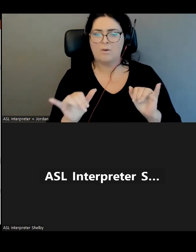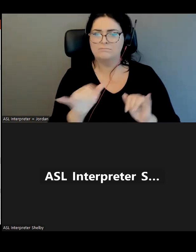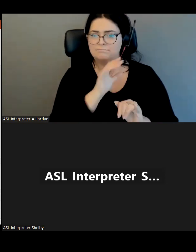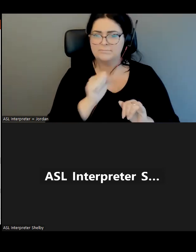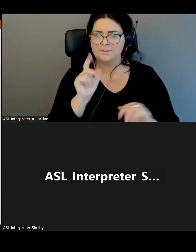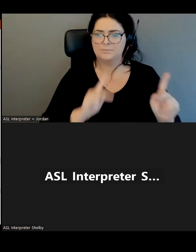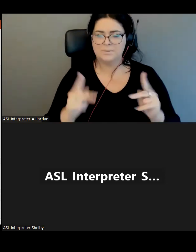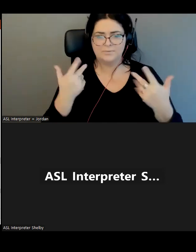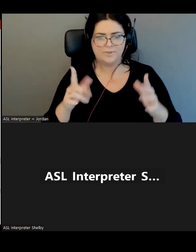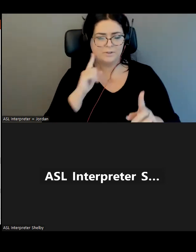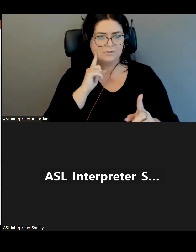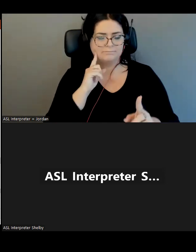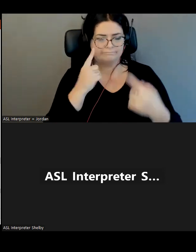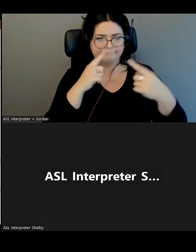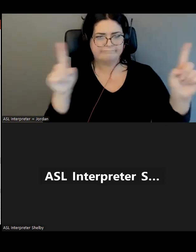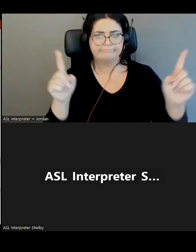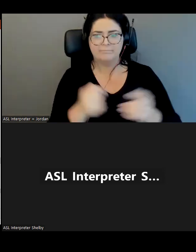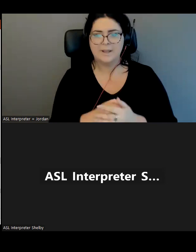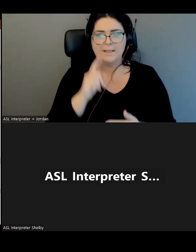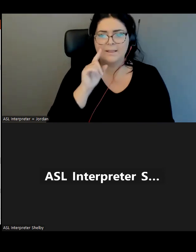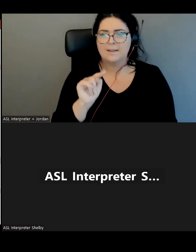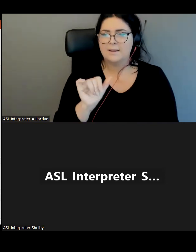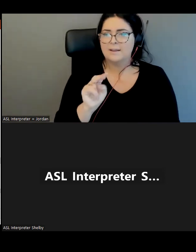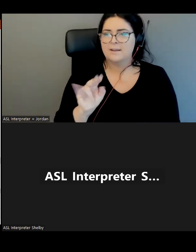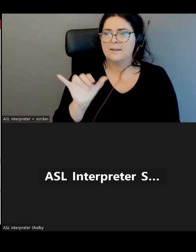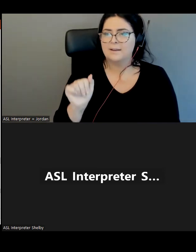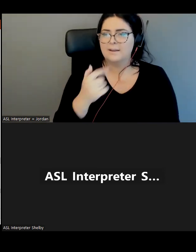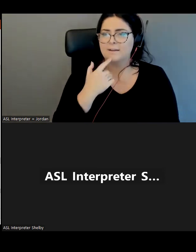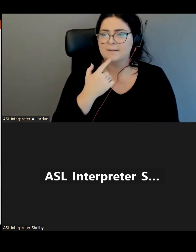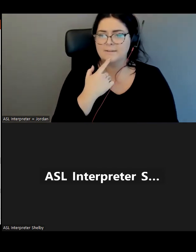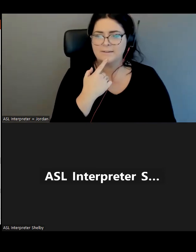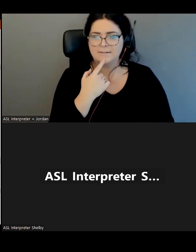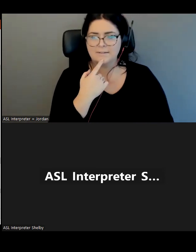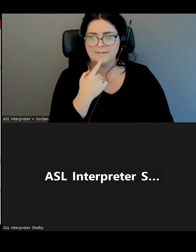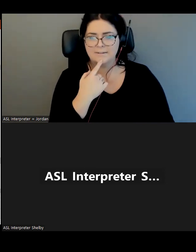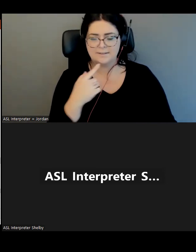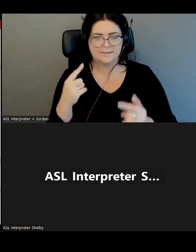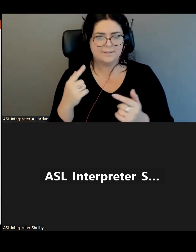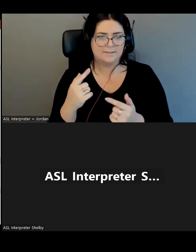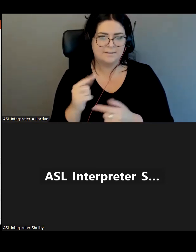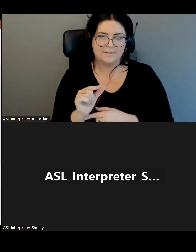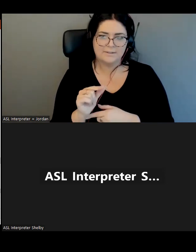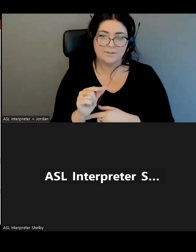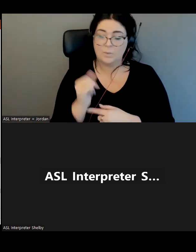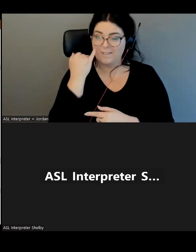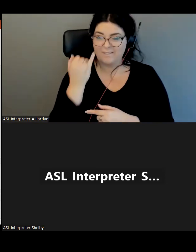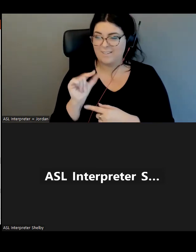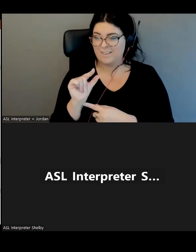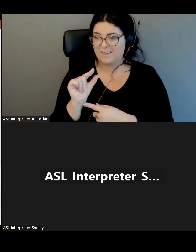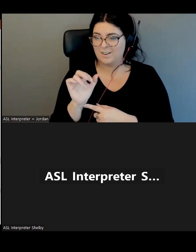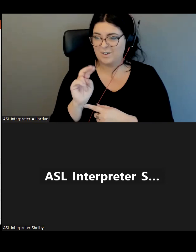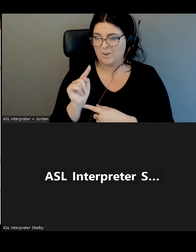accomplished. I think Tanya said it in one of her slides that, with a very small grant, a lot can happen.